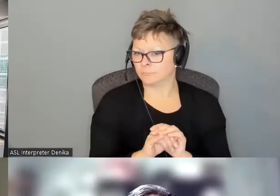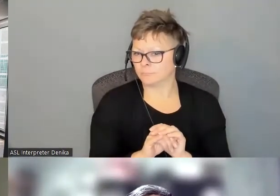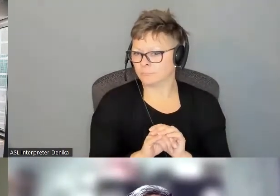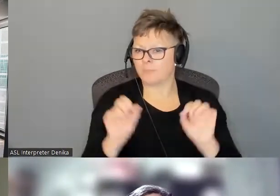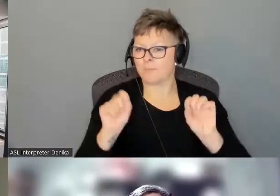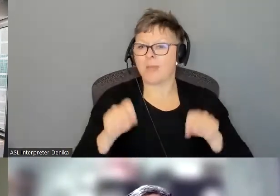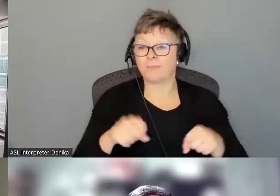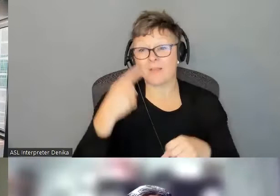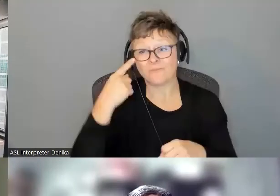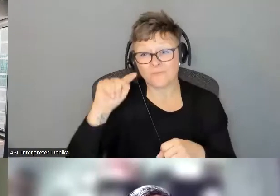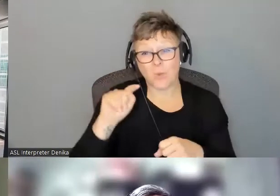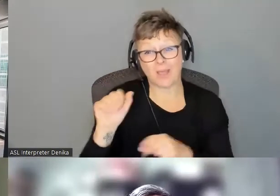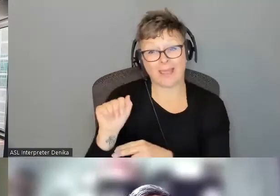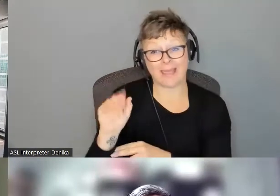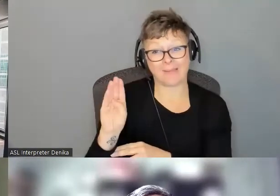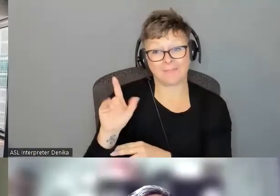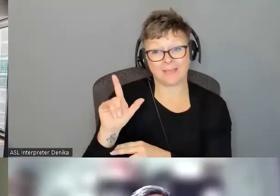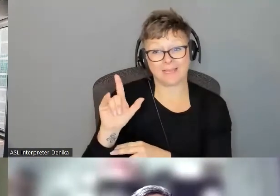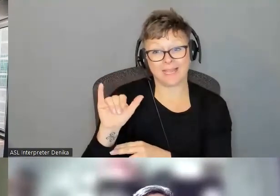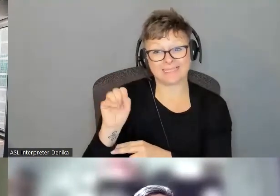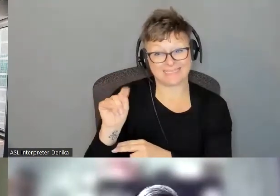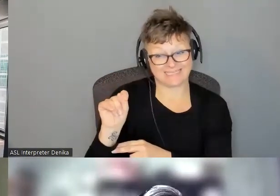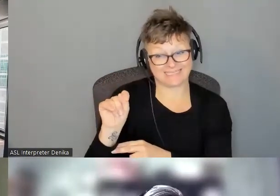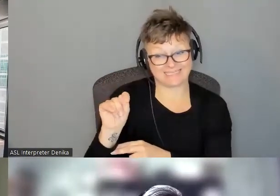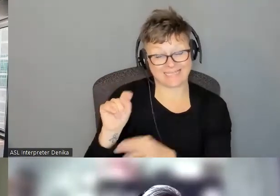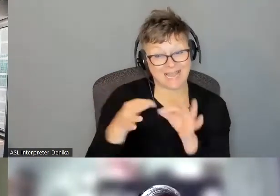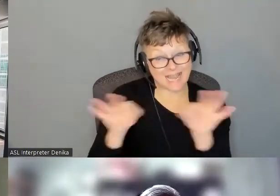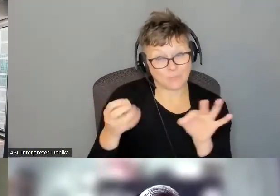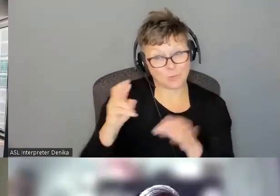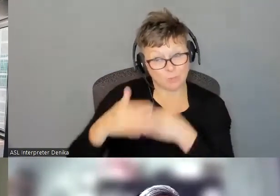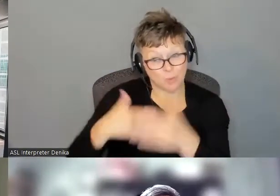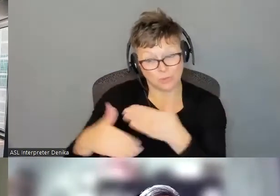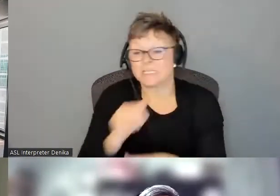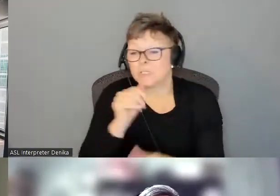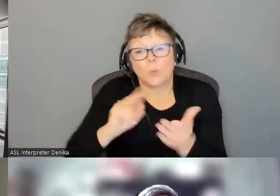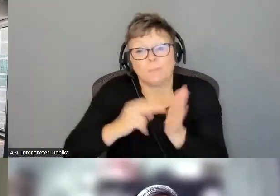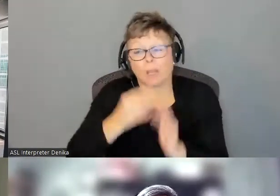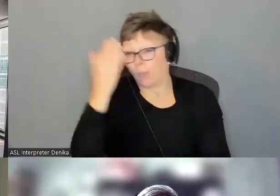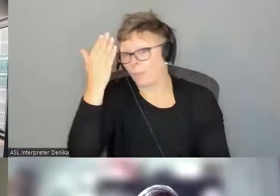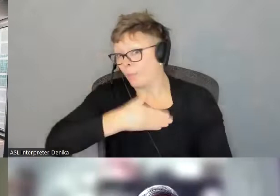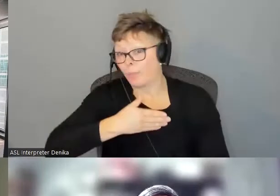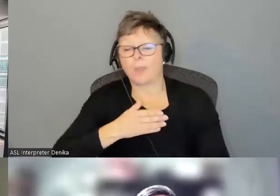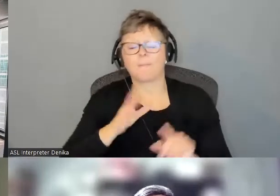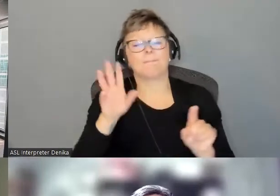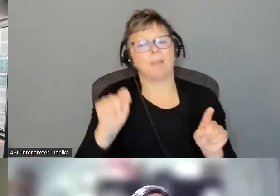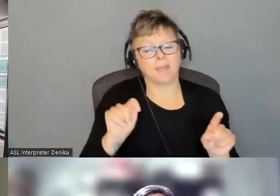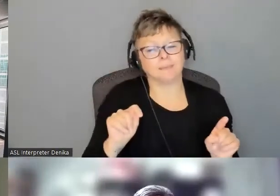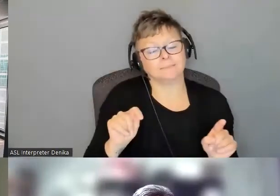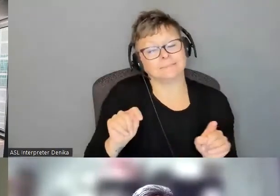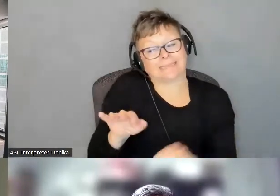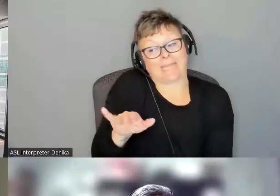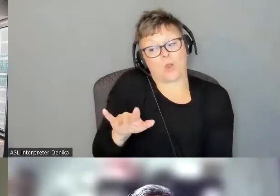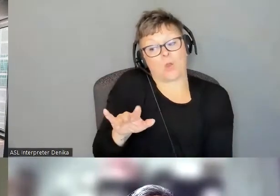ableist language or processes that are unintentionally keeping people out of the work. So we can provide